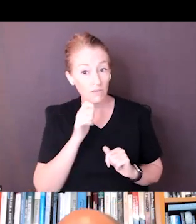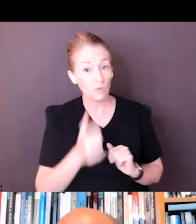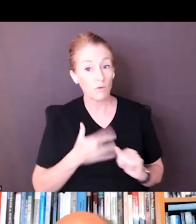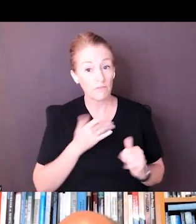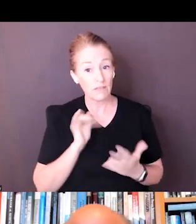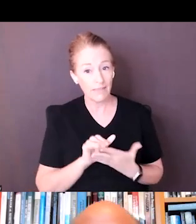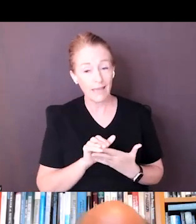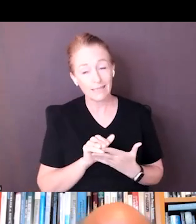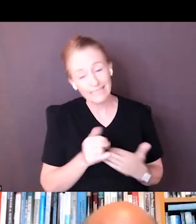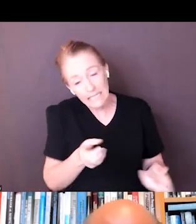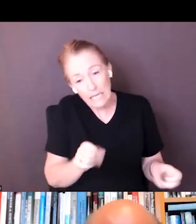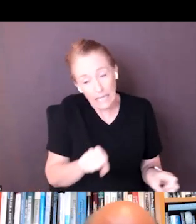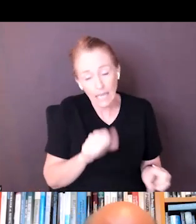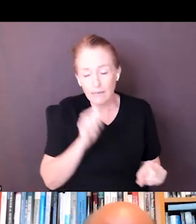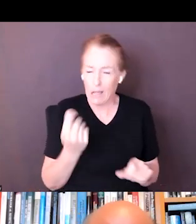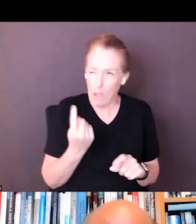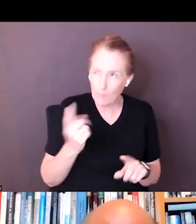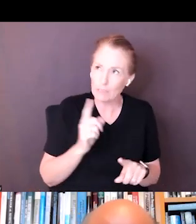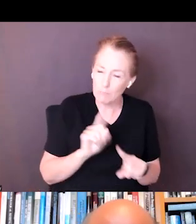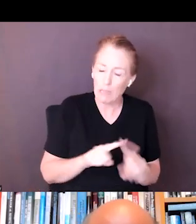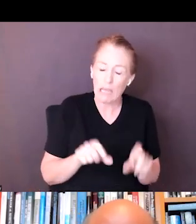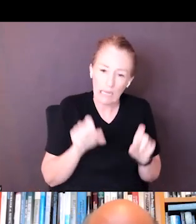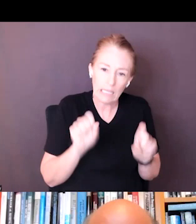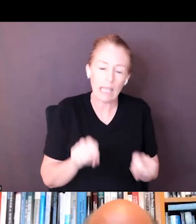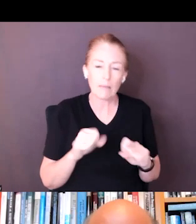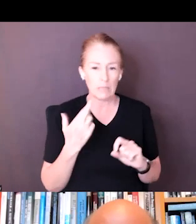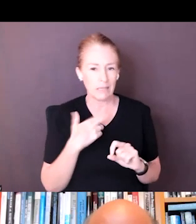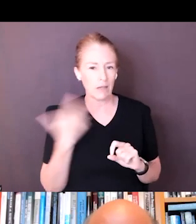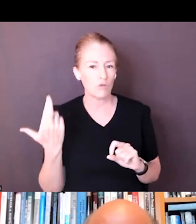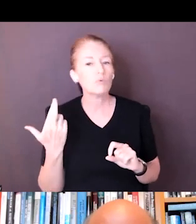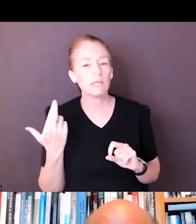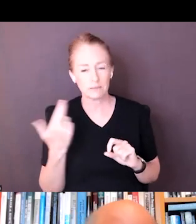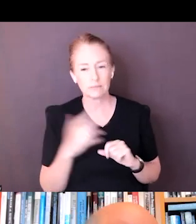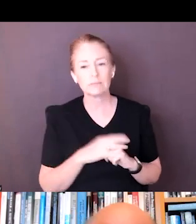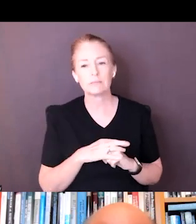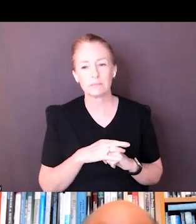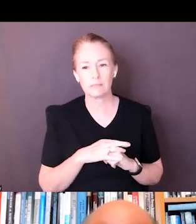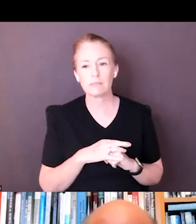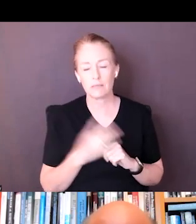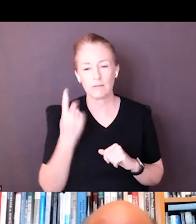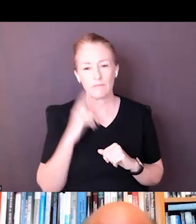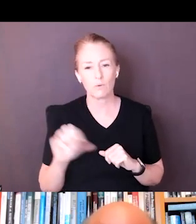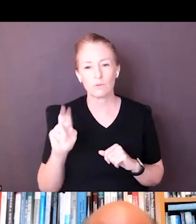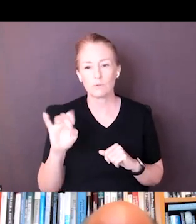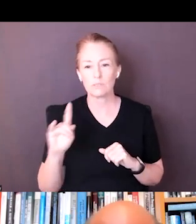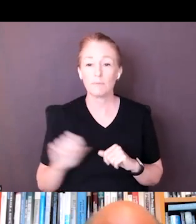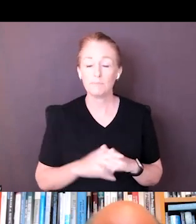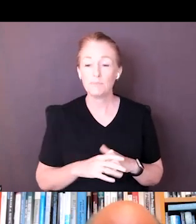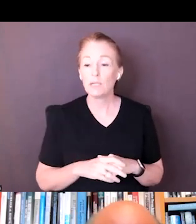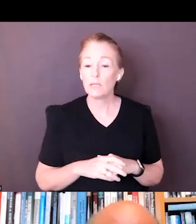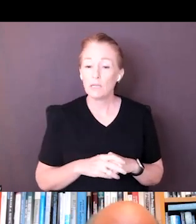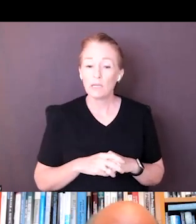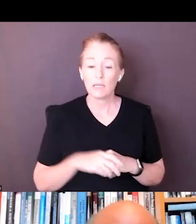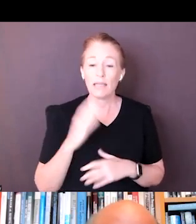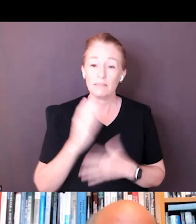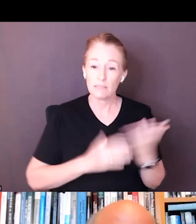always have to be, but it can be a risky state of affairs. And certainly there are some people, as Stefan's